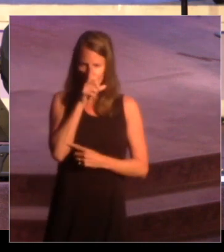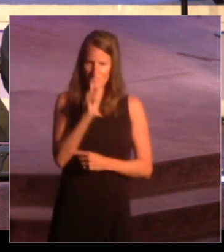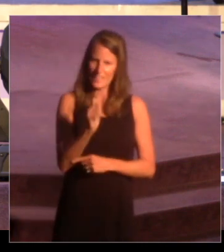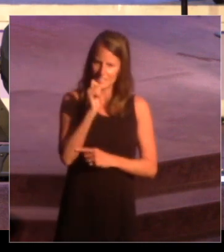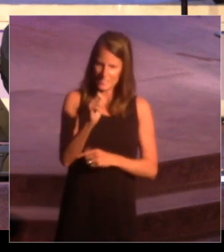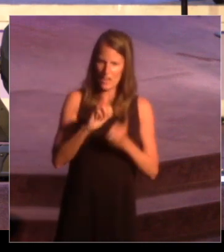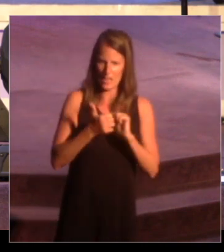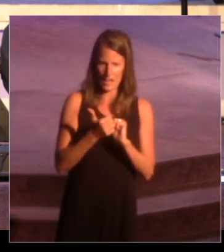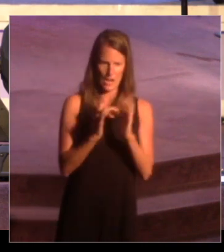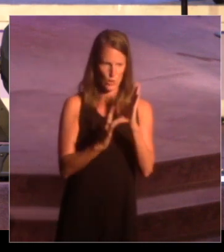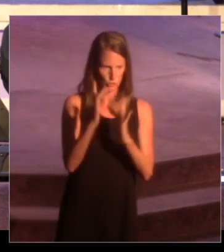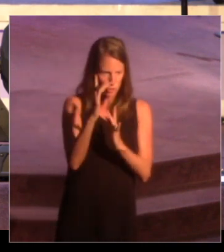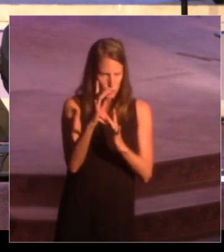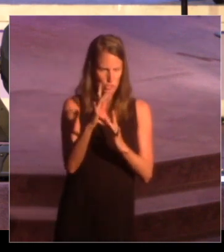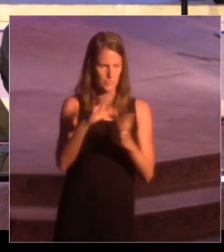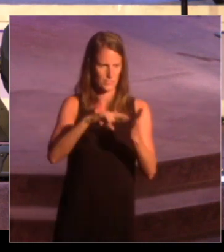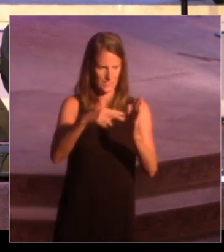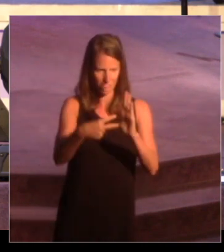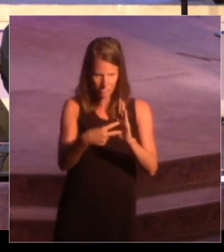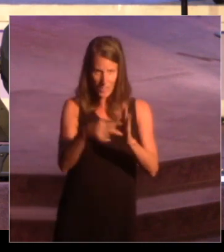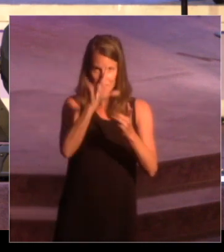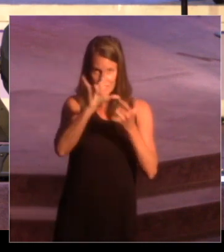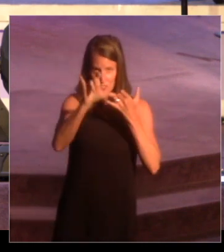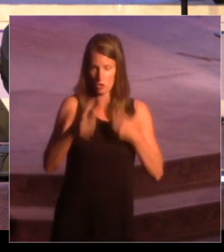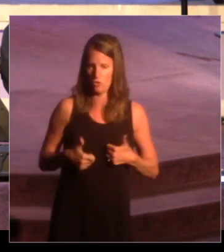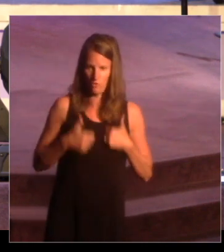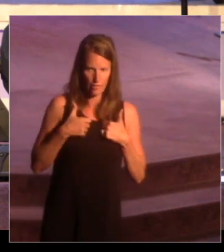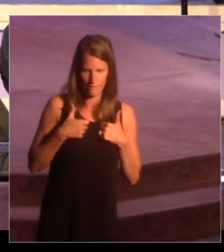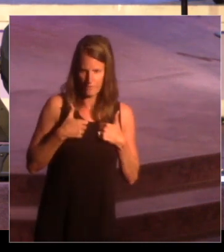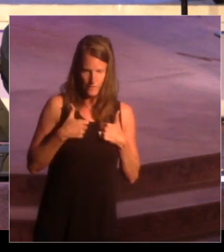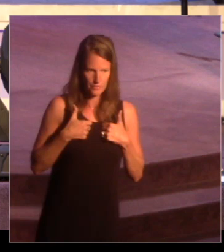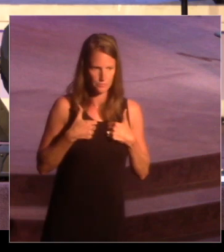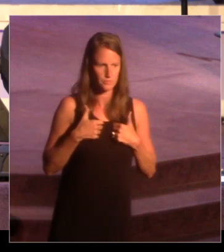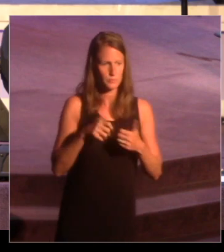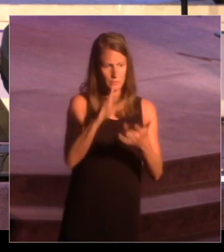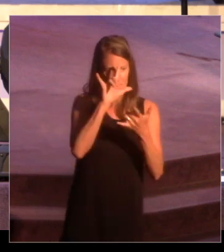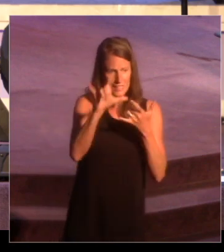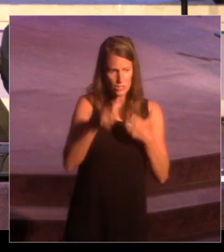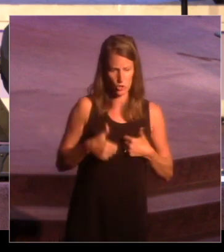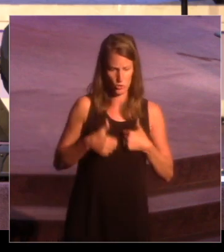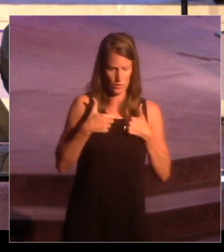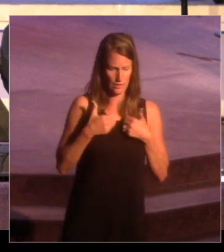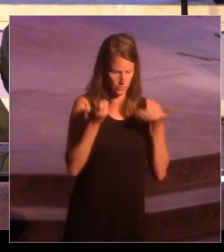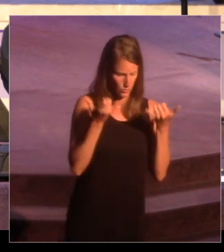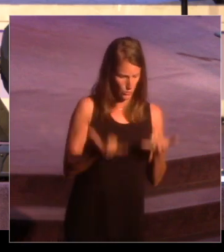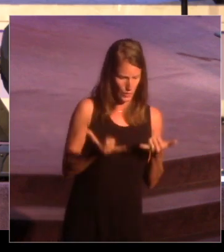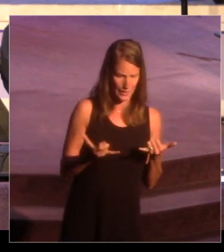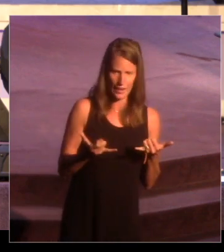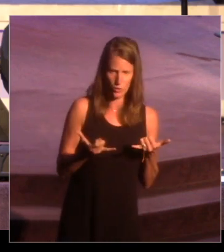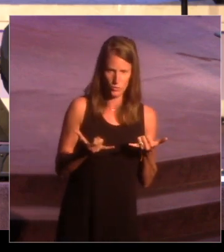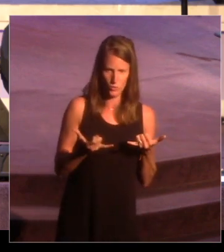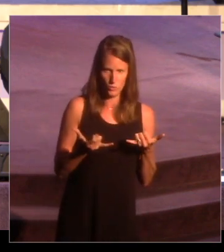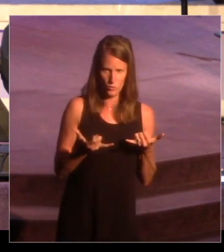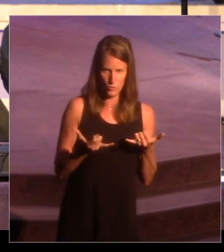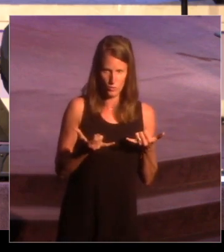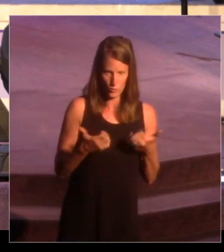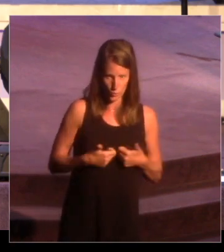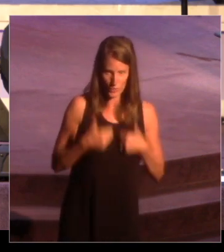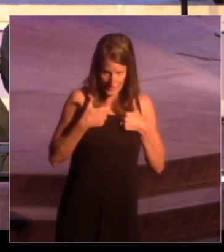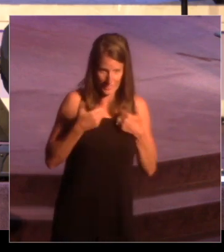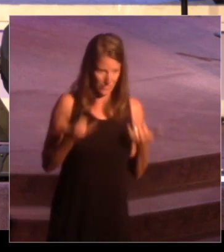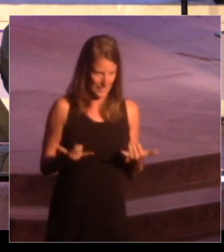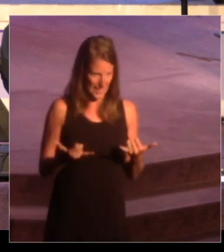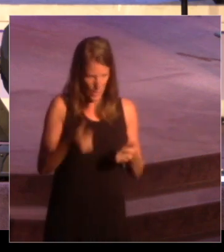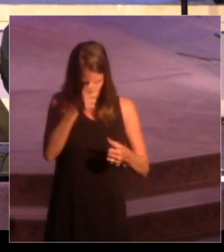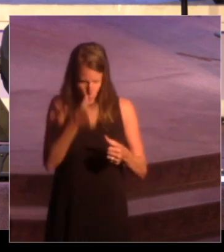Scripture talks about eternal life. The primary way Scripture talks about eternal life is right here, right now. It's what I